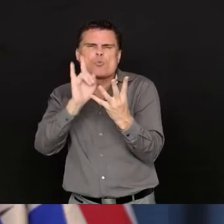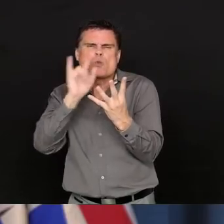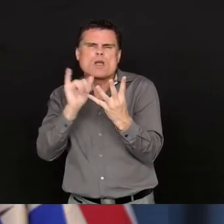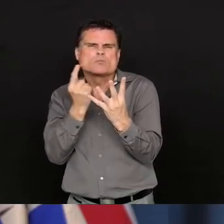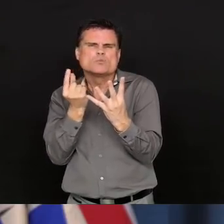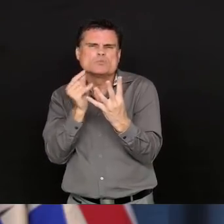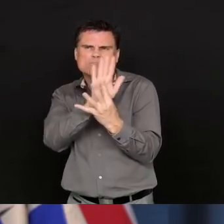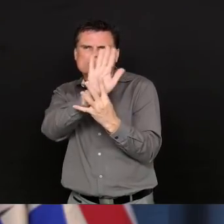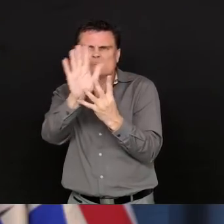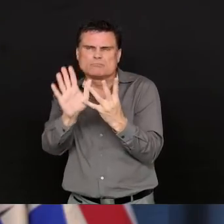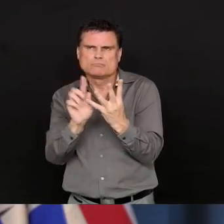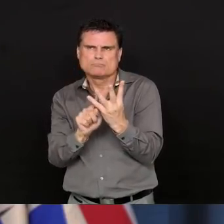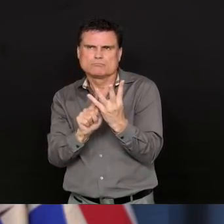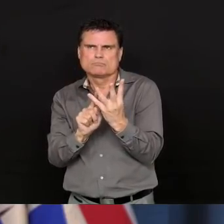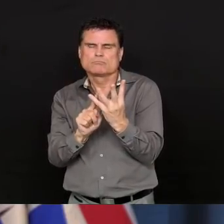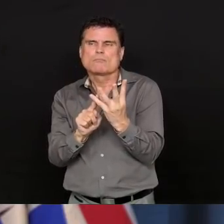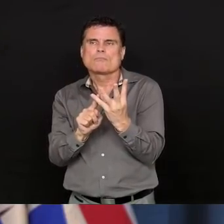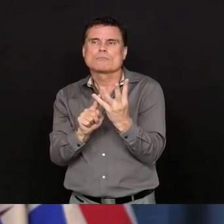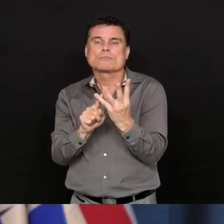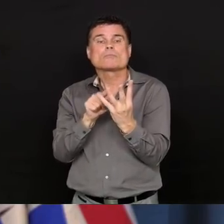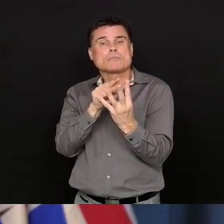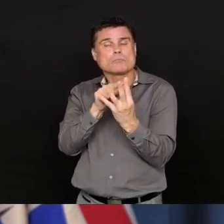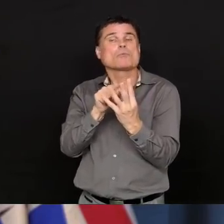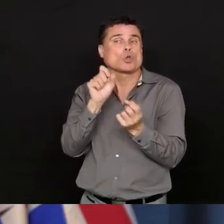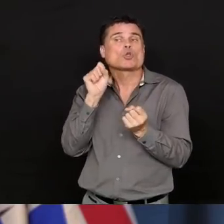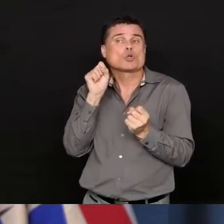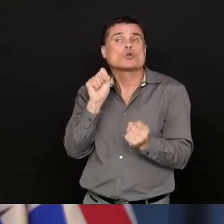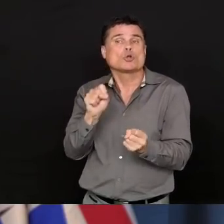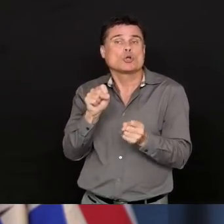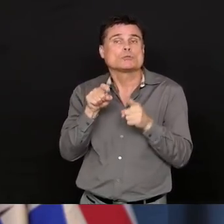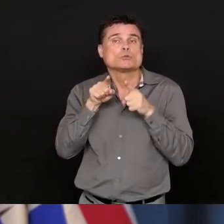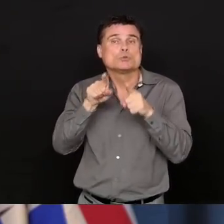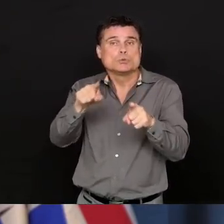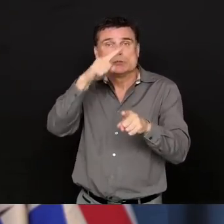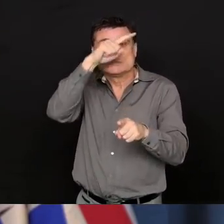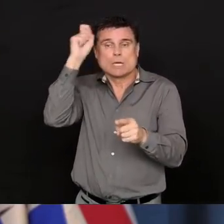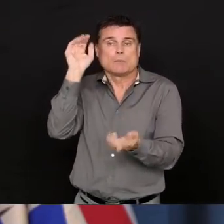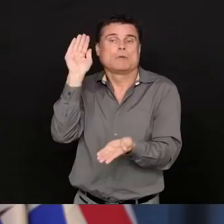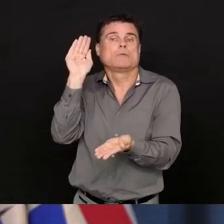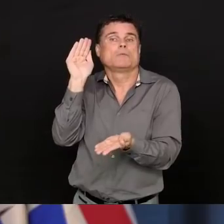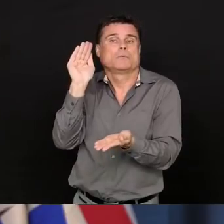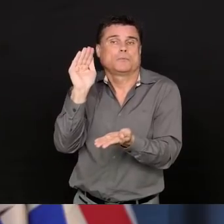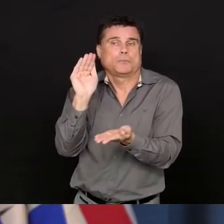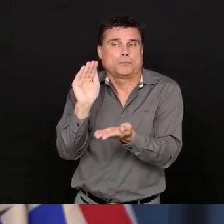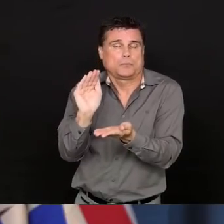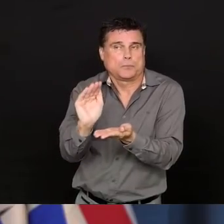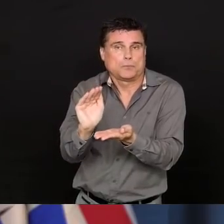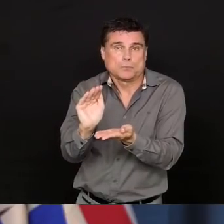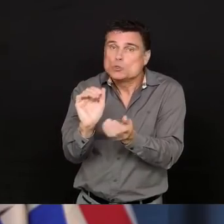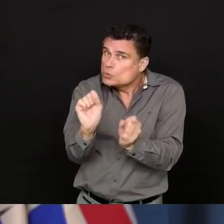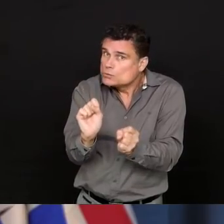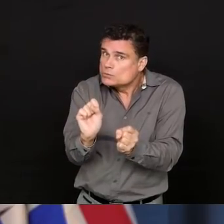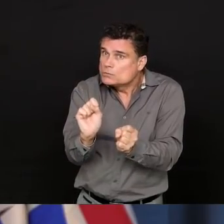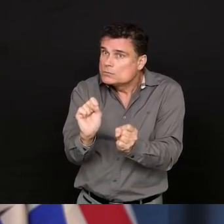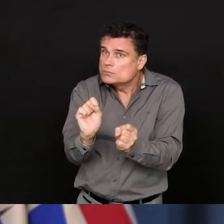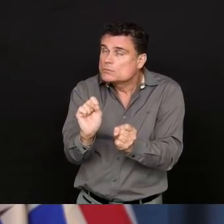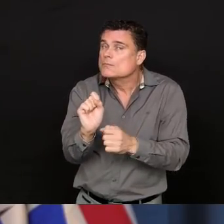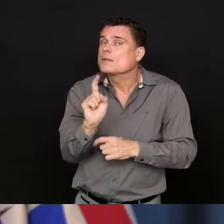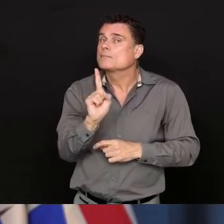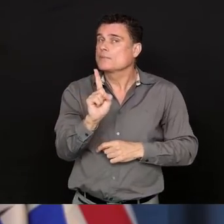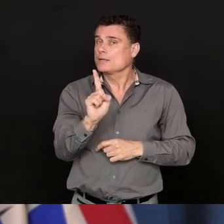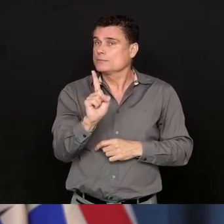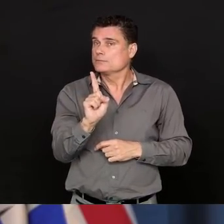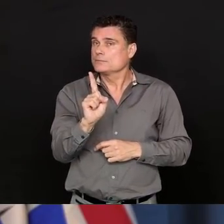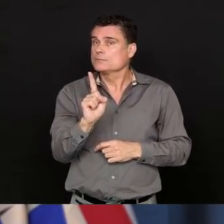taking globally now to reduce the transmission, and certainly here in BC, that's what we're aiming for. What we do know is